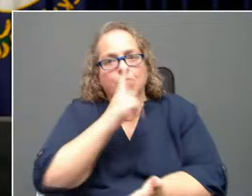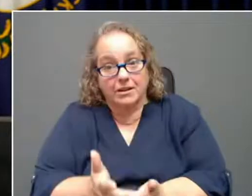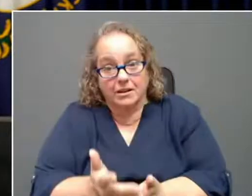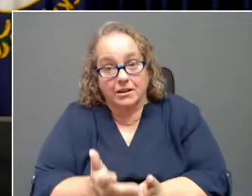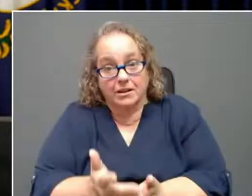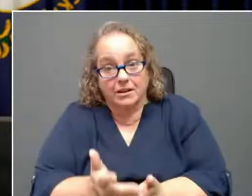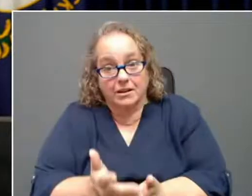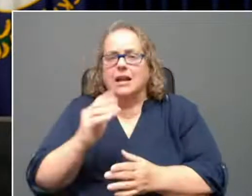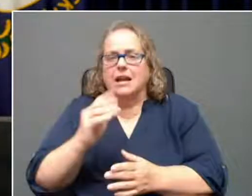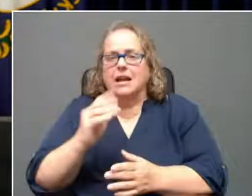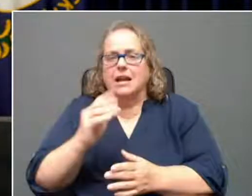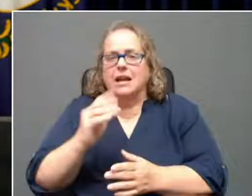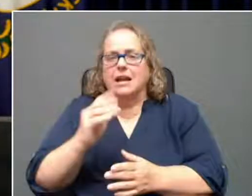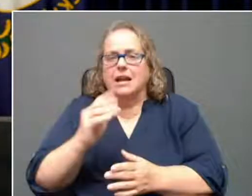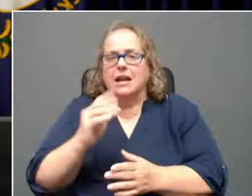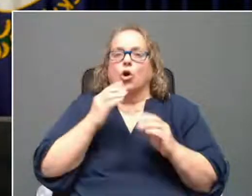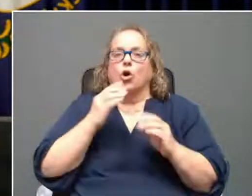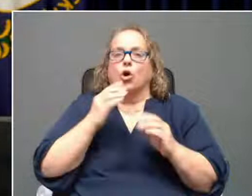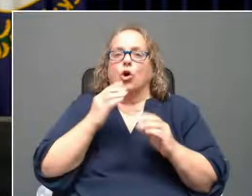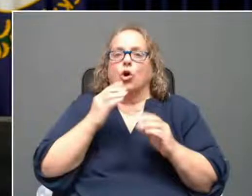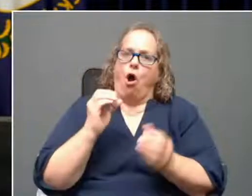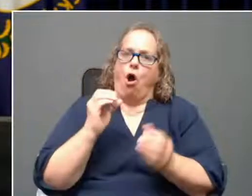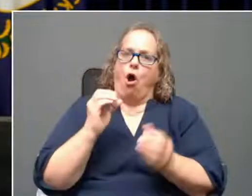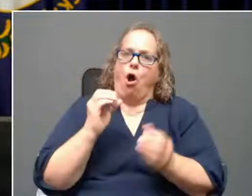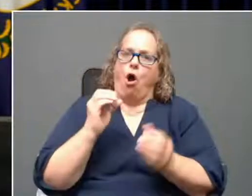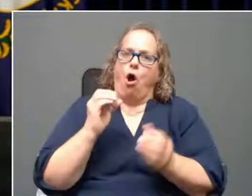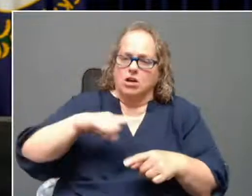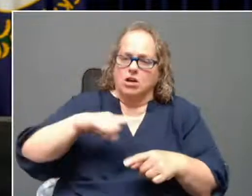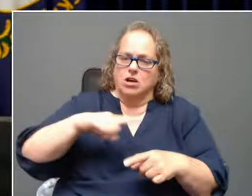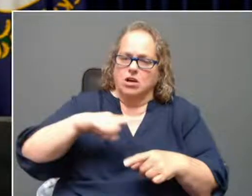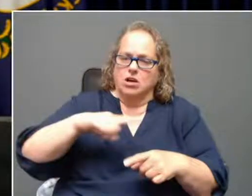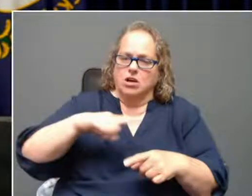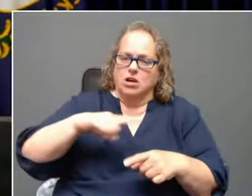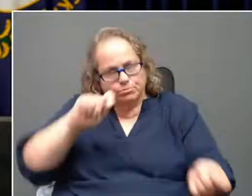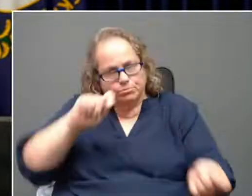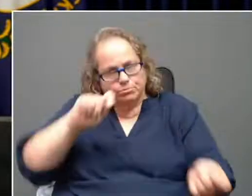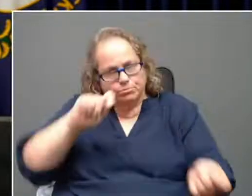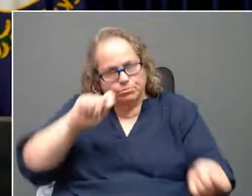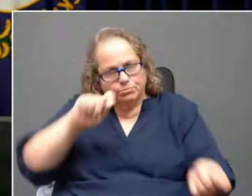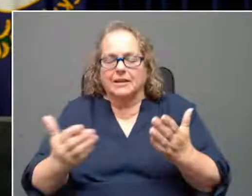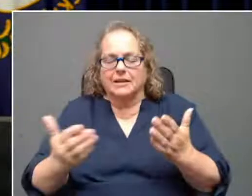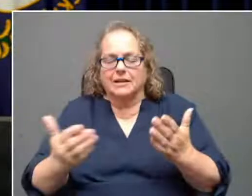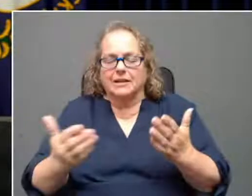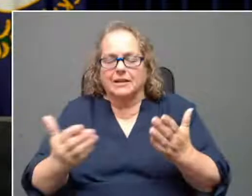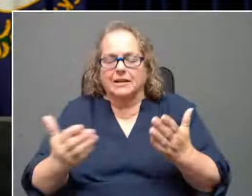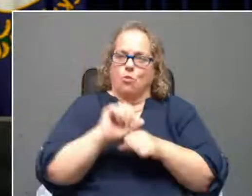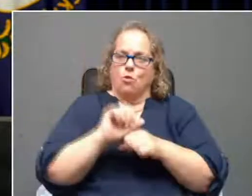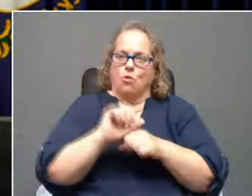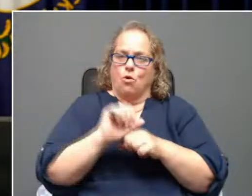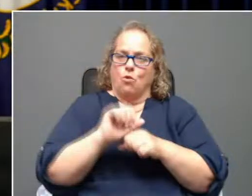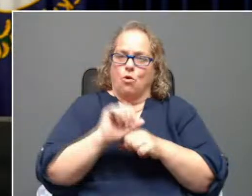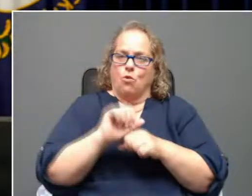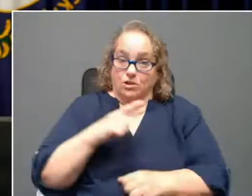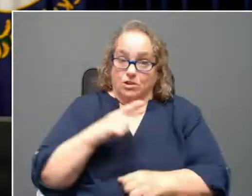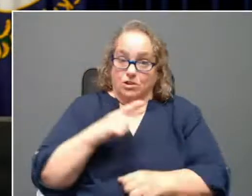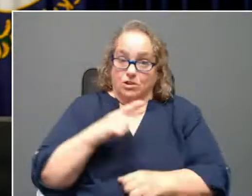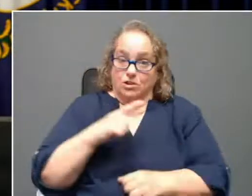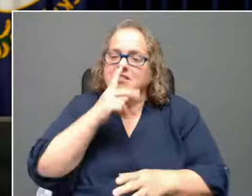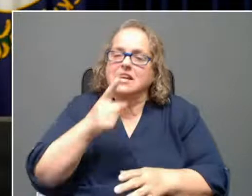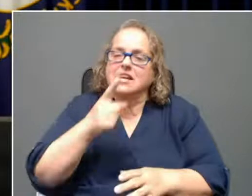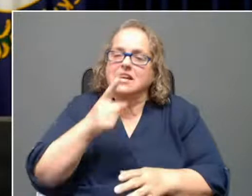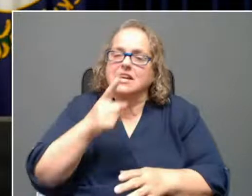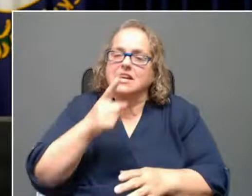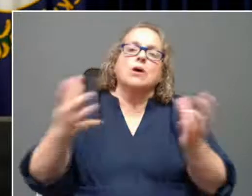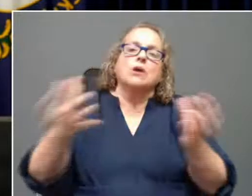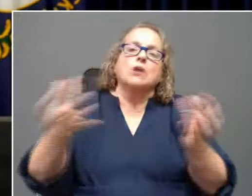and excited to work with the General Assembly to see what's to come and how much more we can do. All right, in